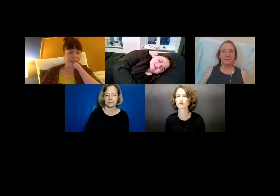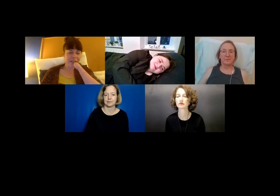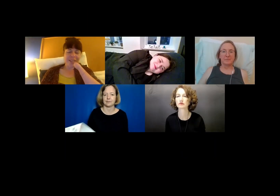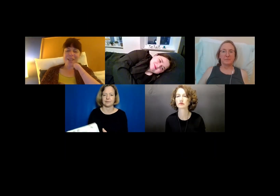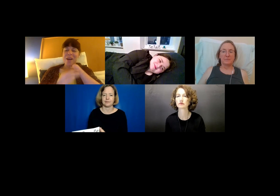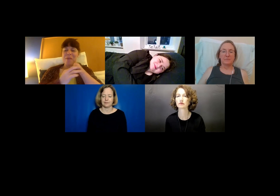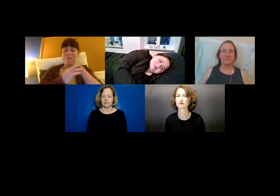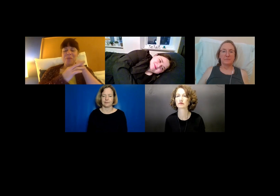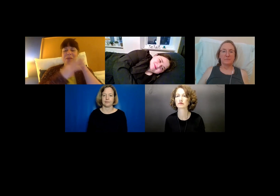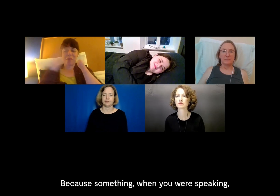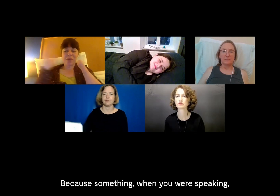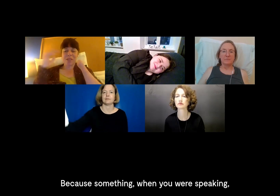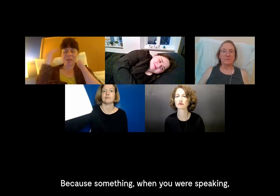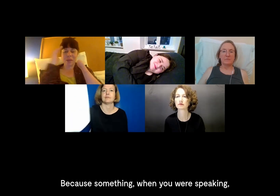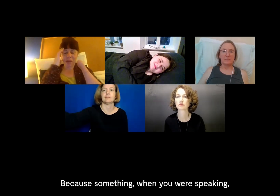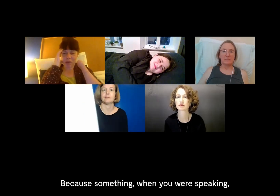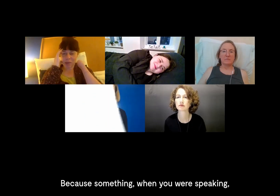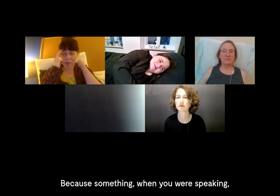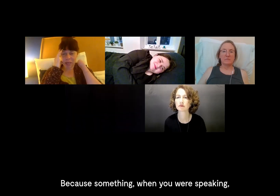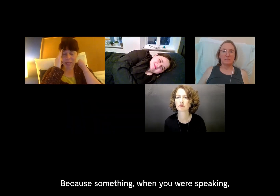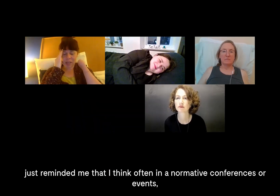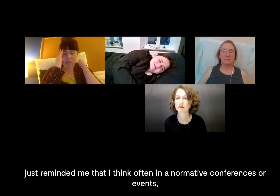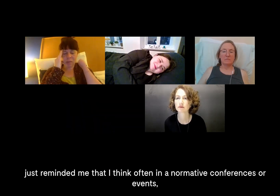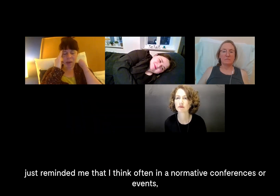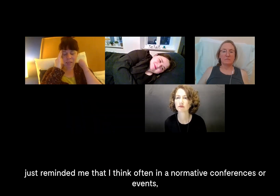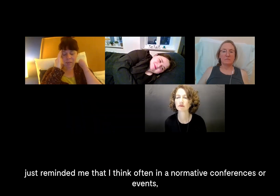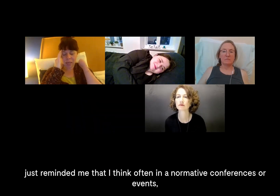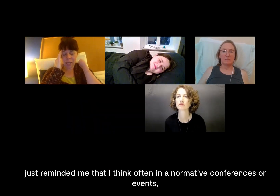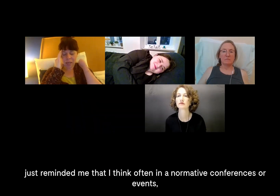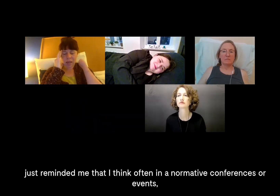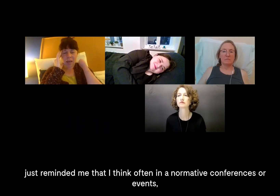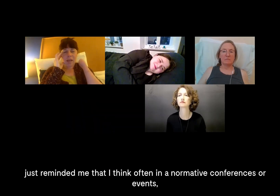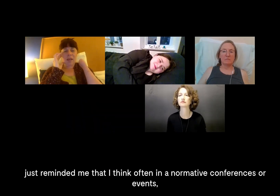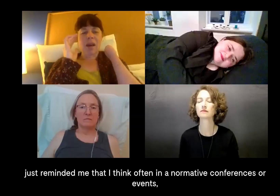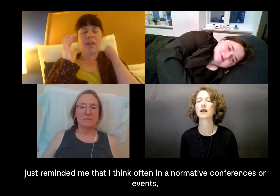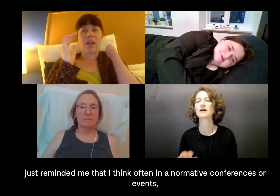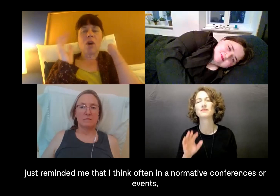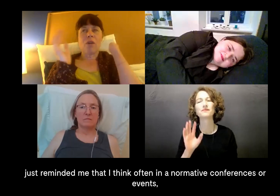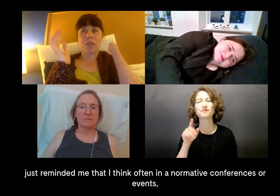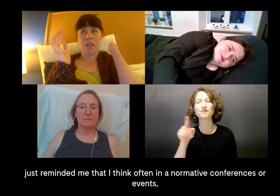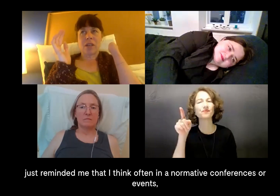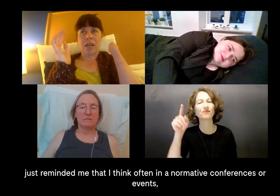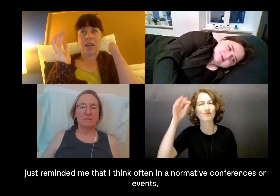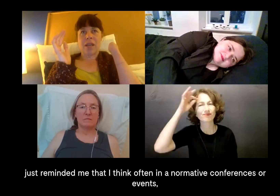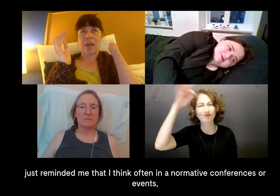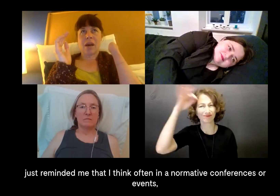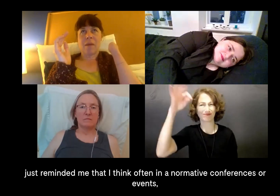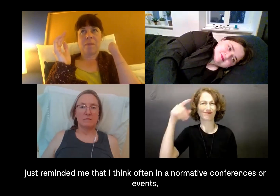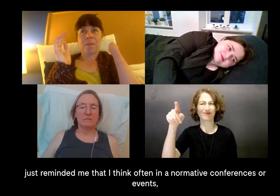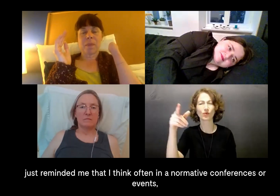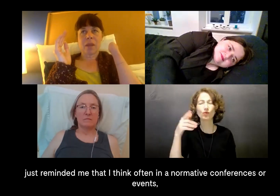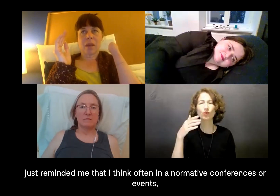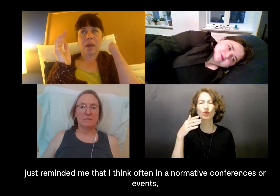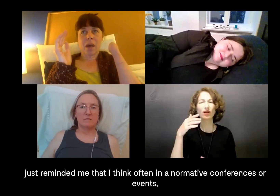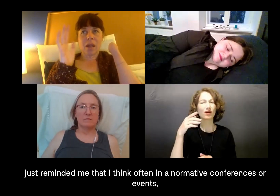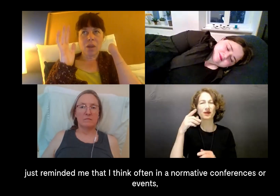mind, because something when you were speaking just reminded me that I think often in